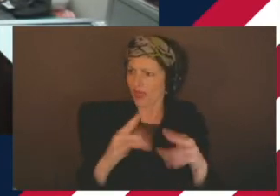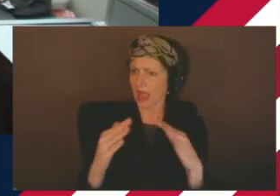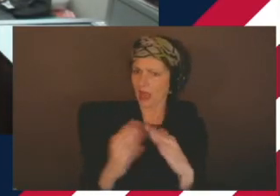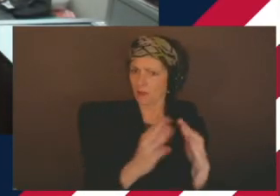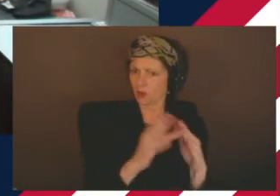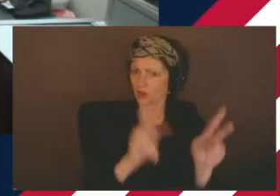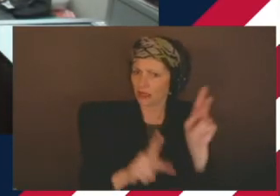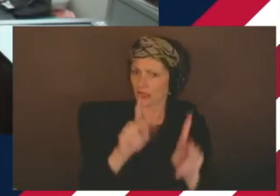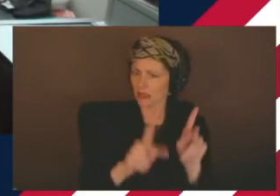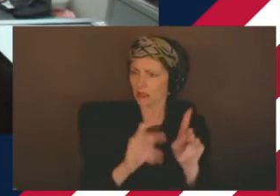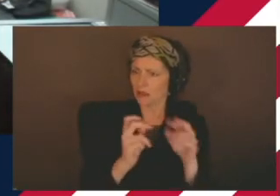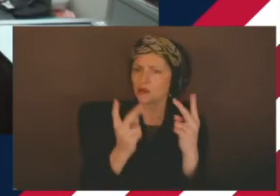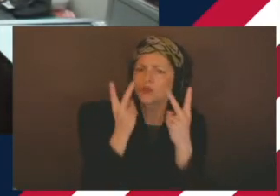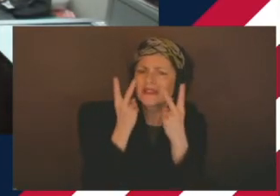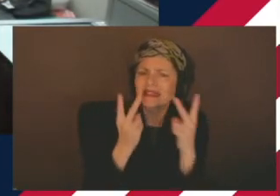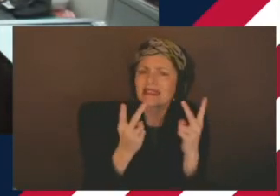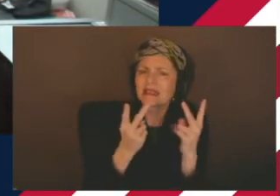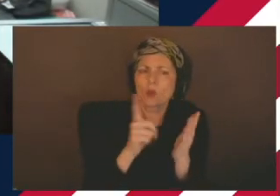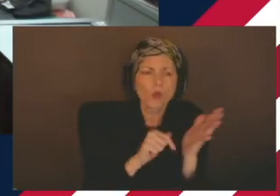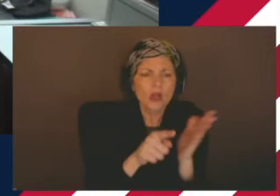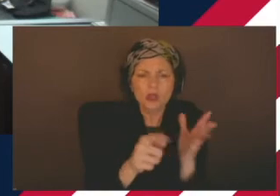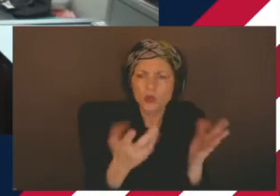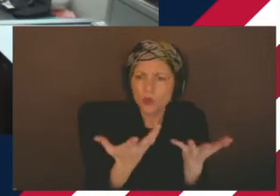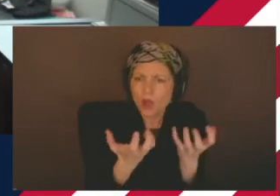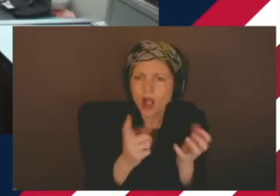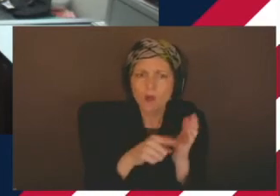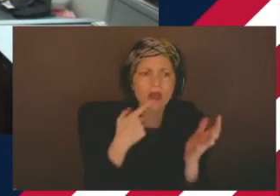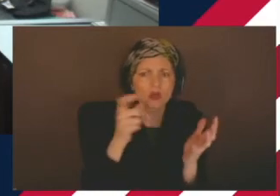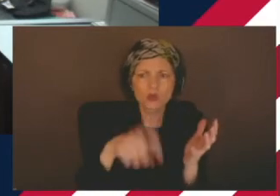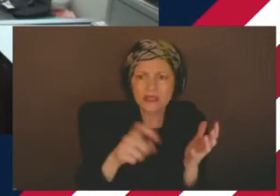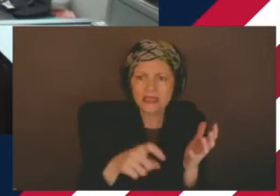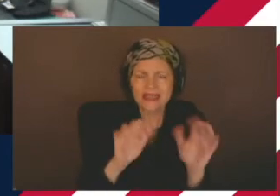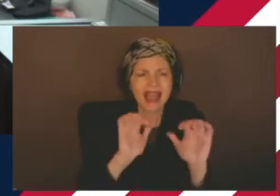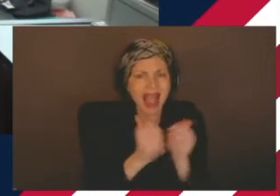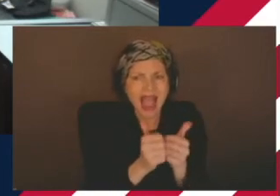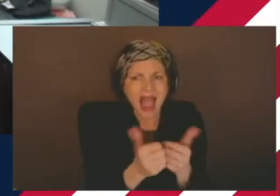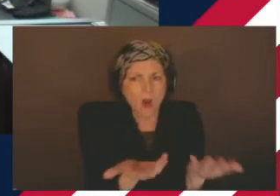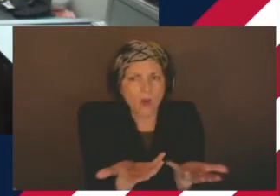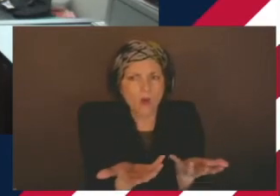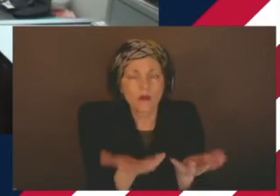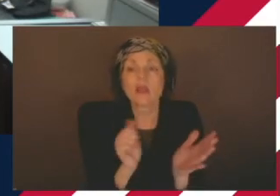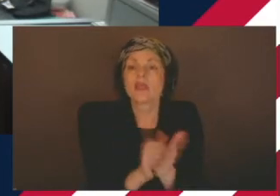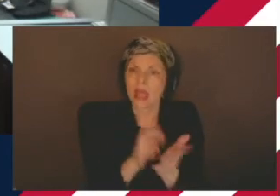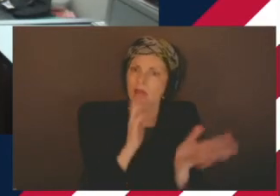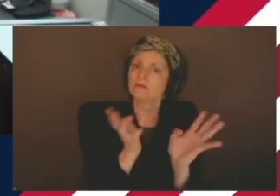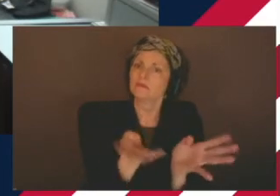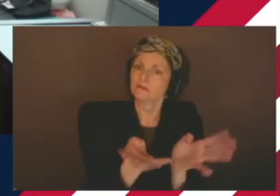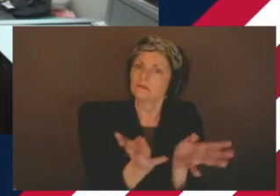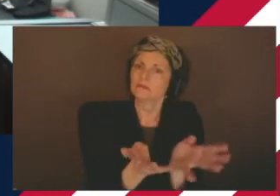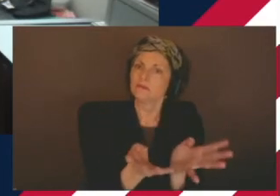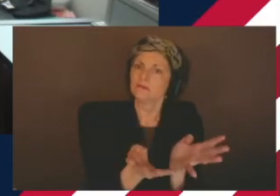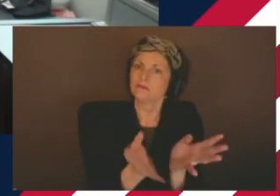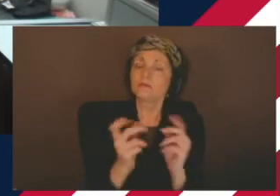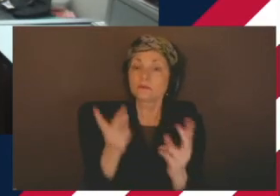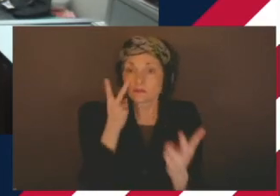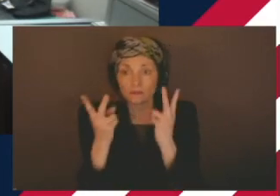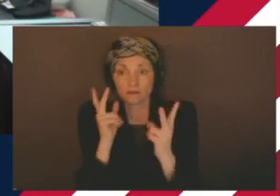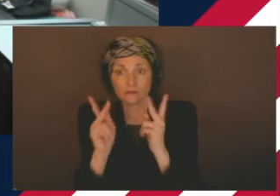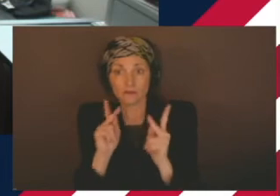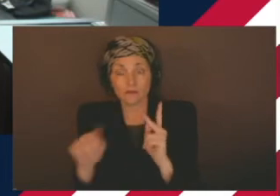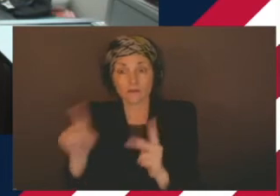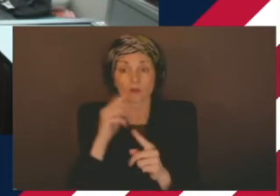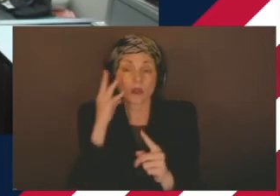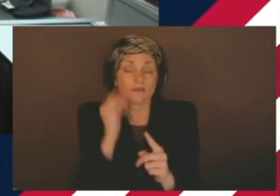people like myself and my community and others who have been impacted by substance use disorder, the more that we step up and not just tell